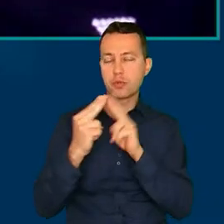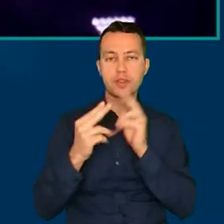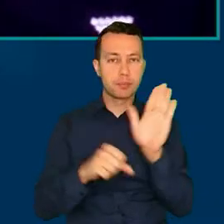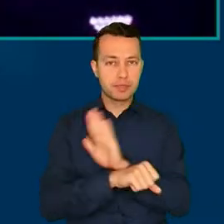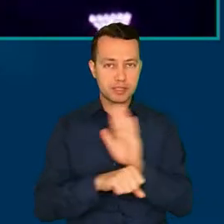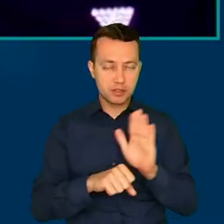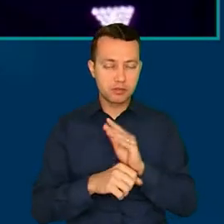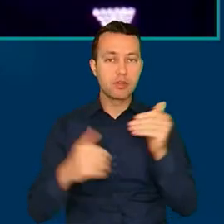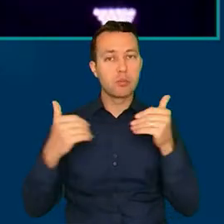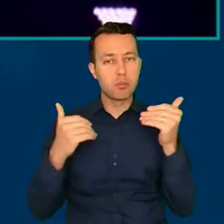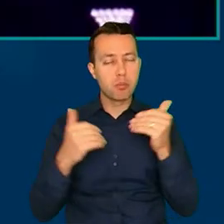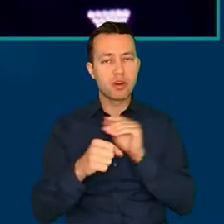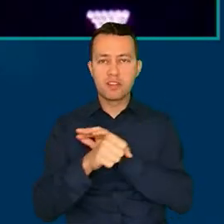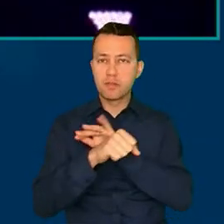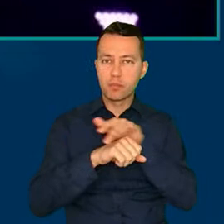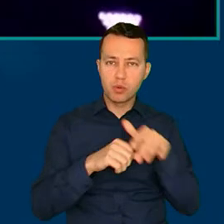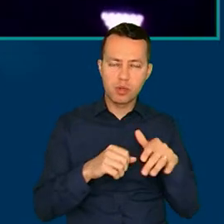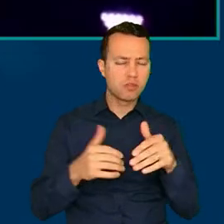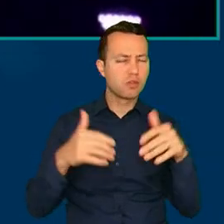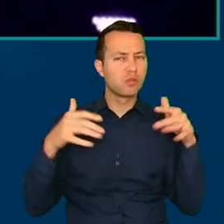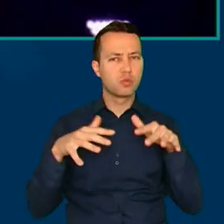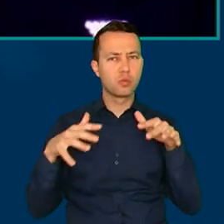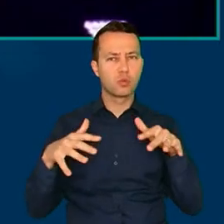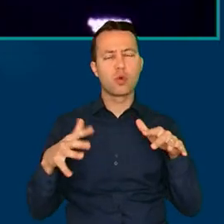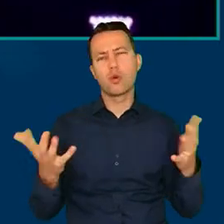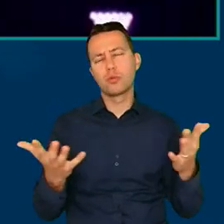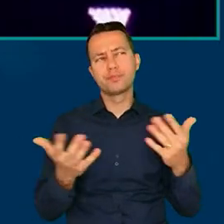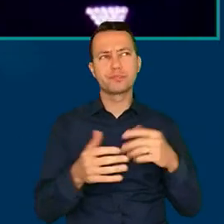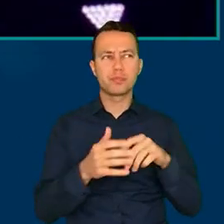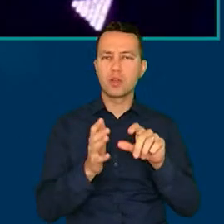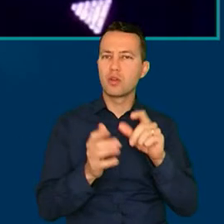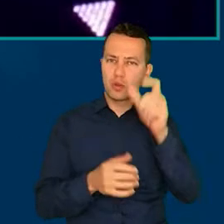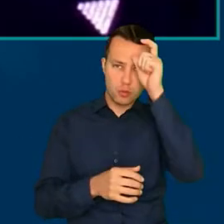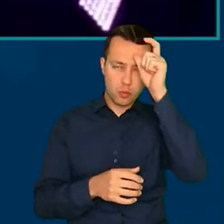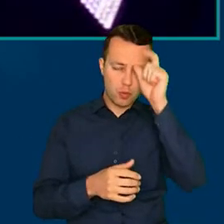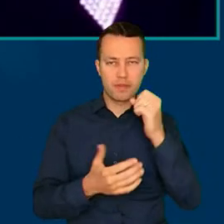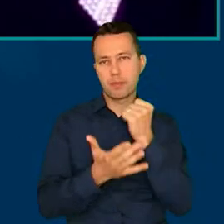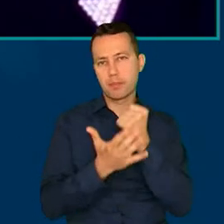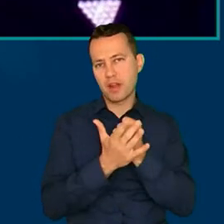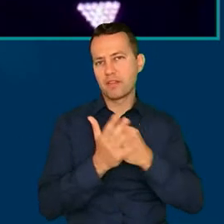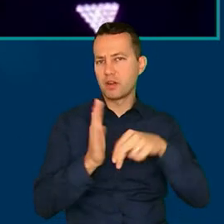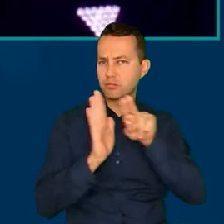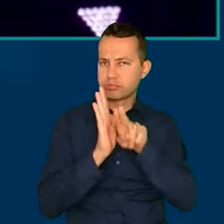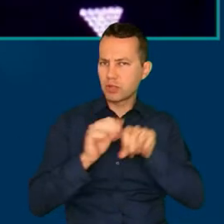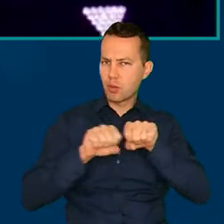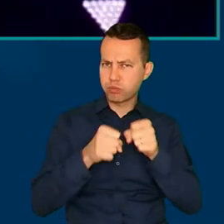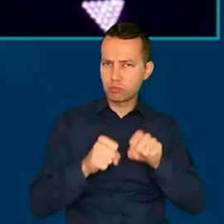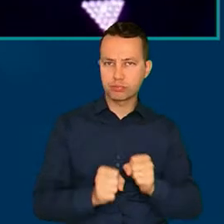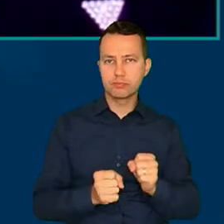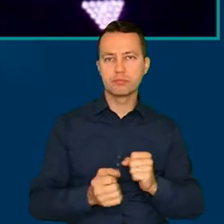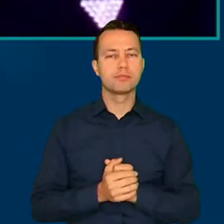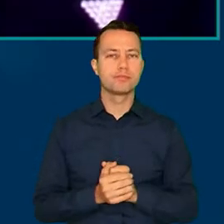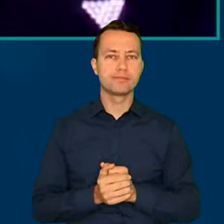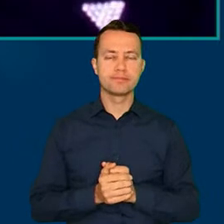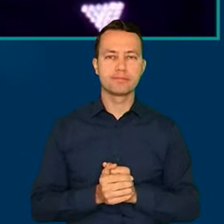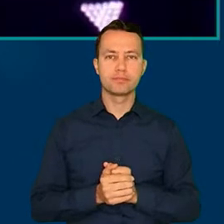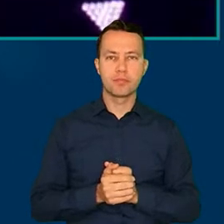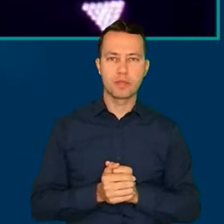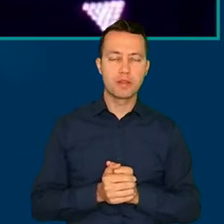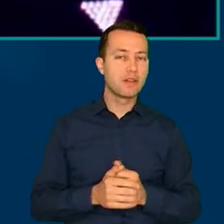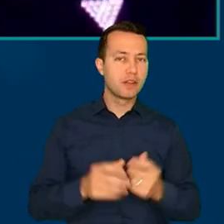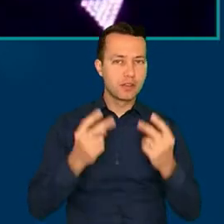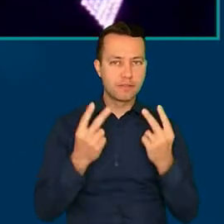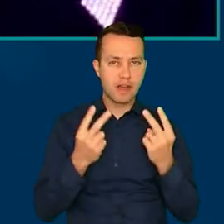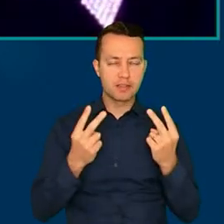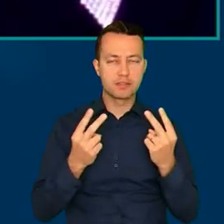contact or we've been cooperating with a certain company for 10 years, for instance. So our business relationship